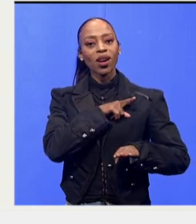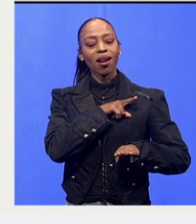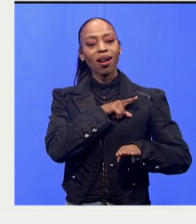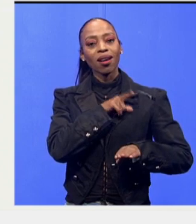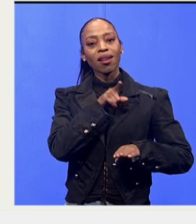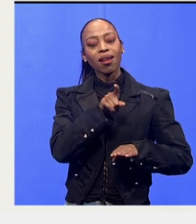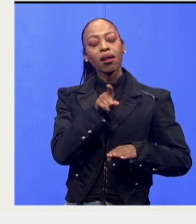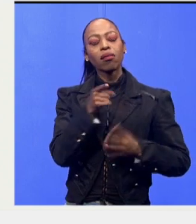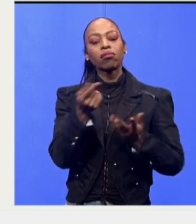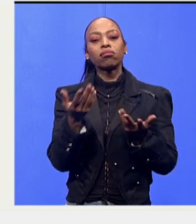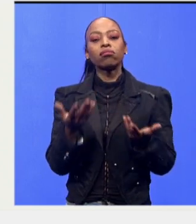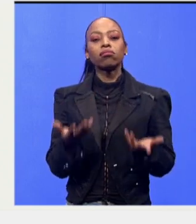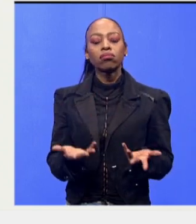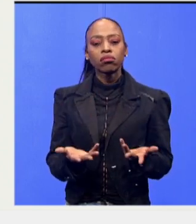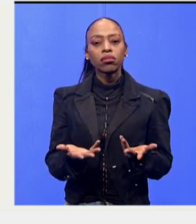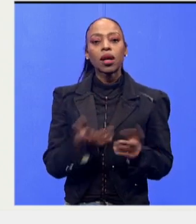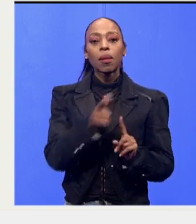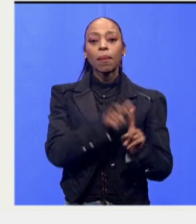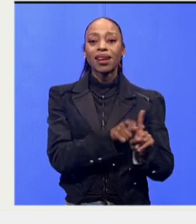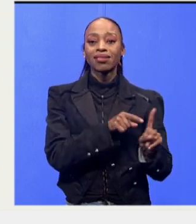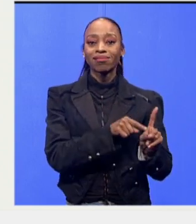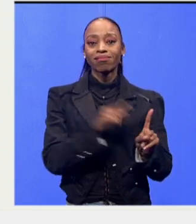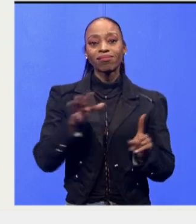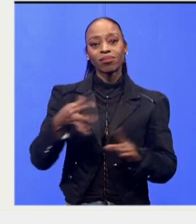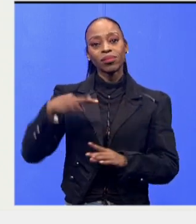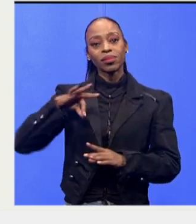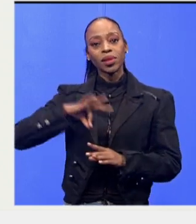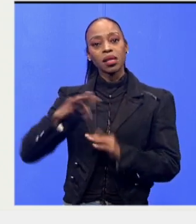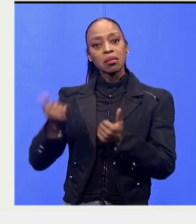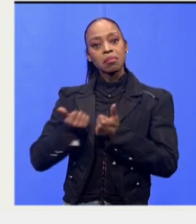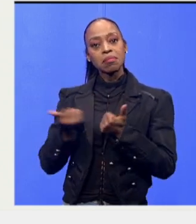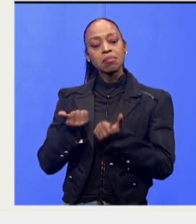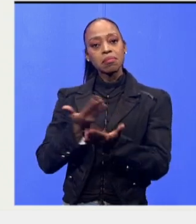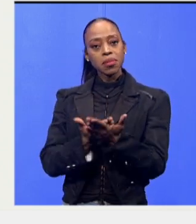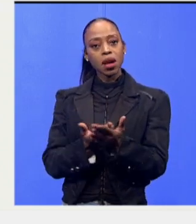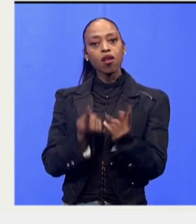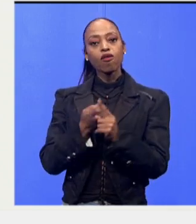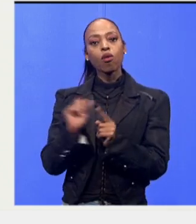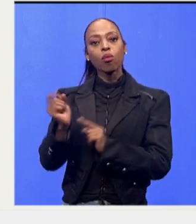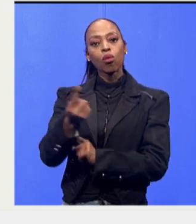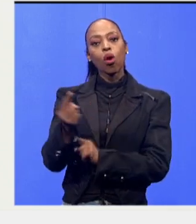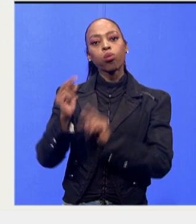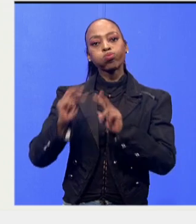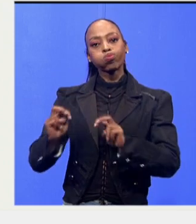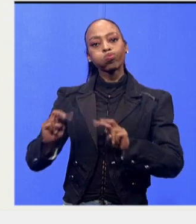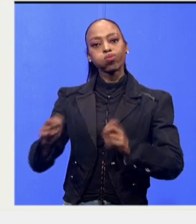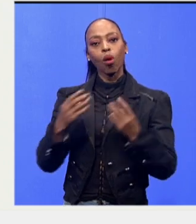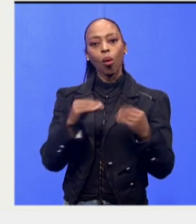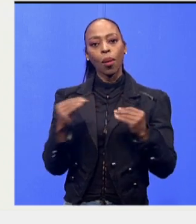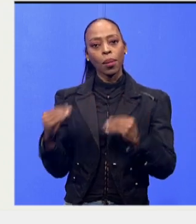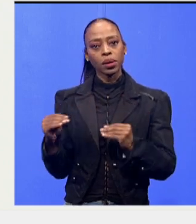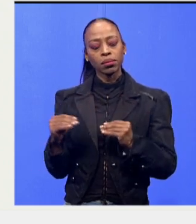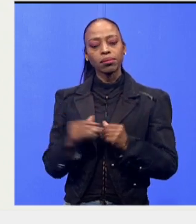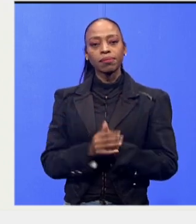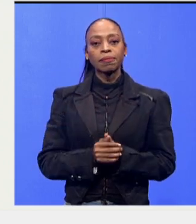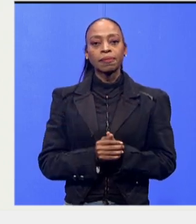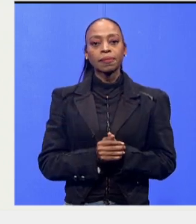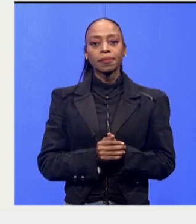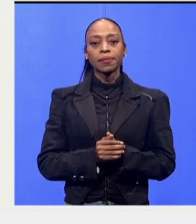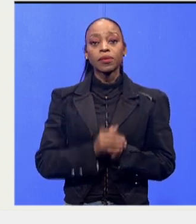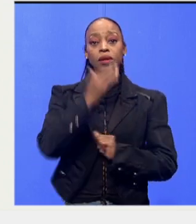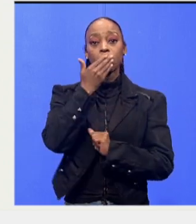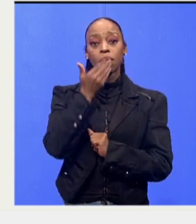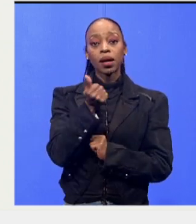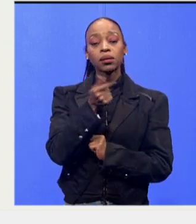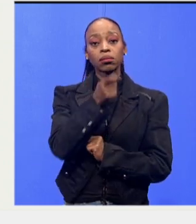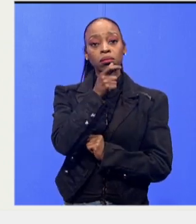the common person to benefit from all the research that is underway globally. We have the best drugs